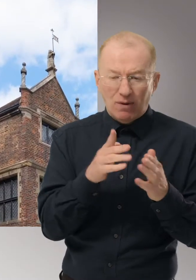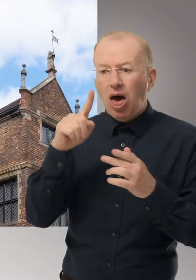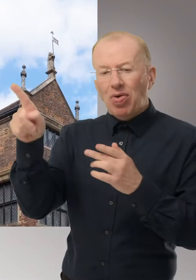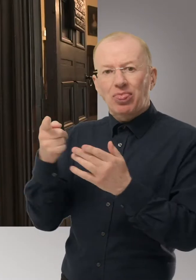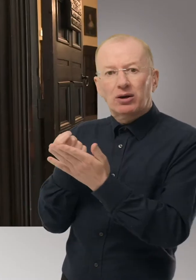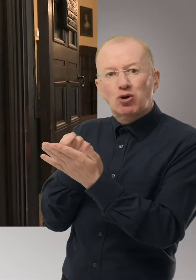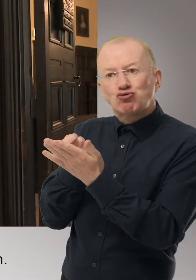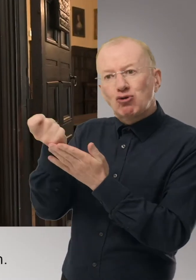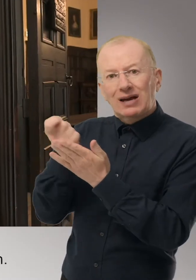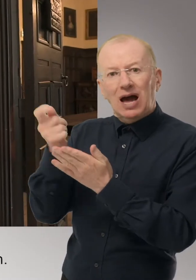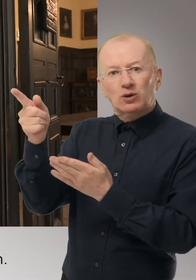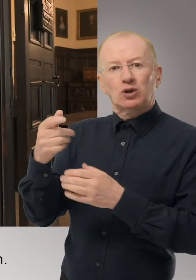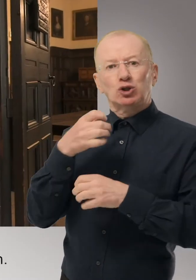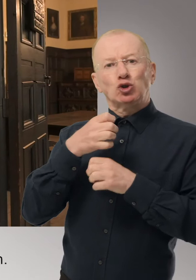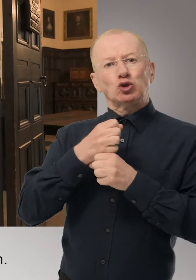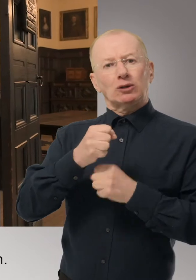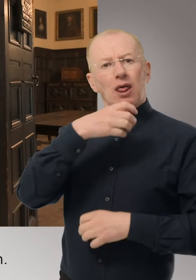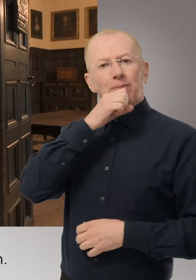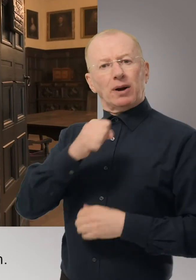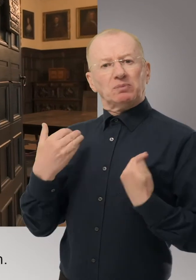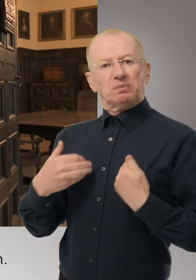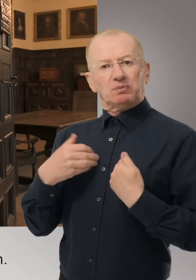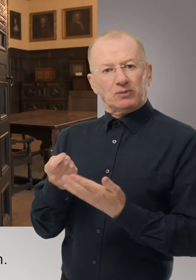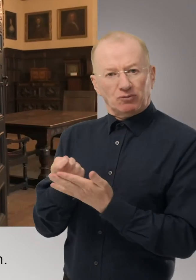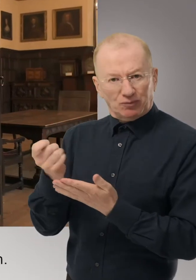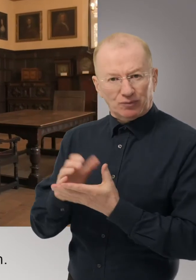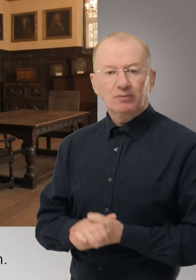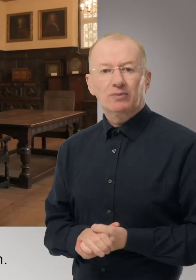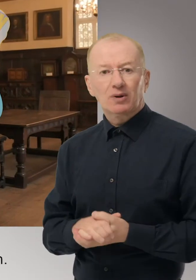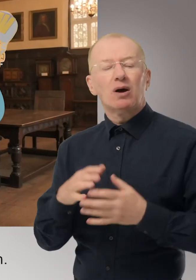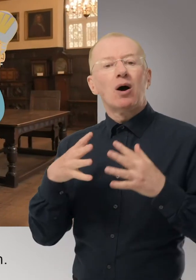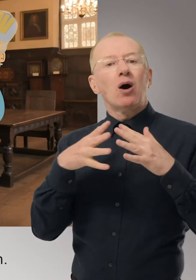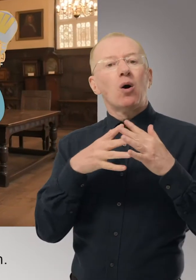returned. They occupied this half of the house, and the other half